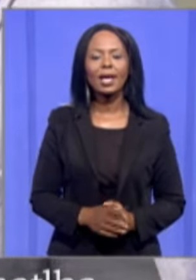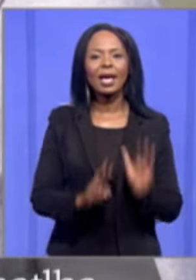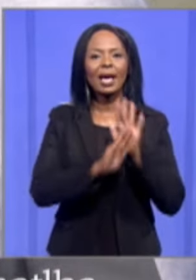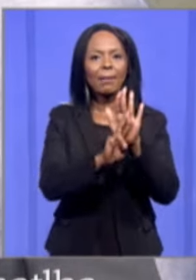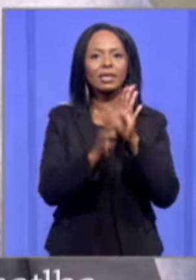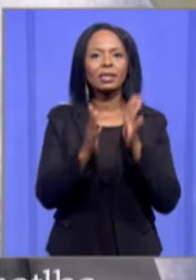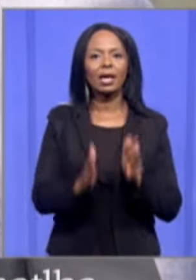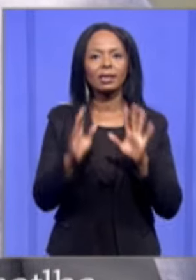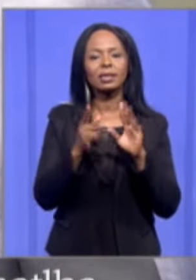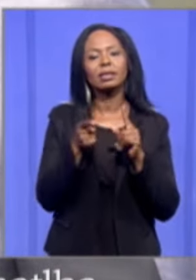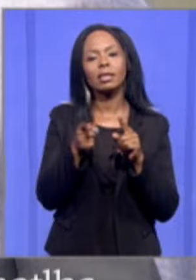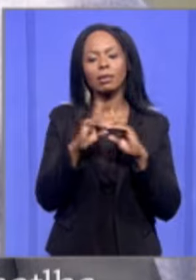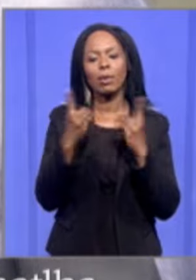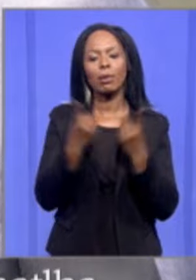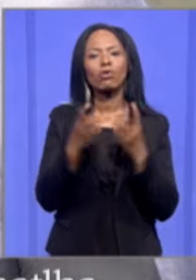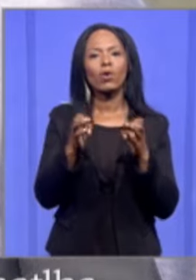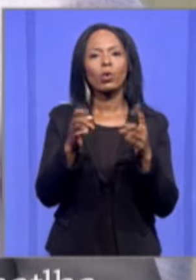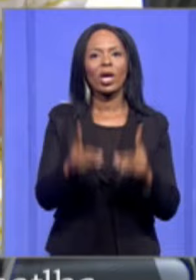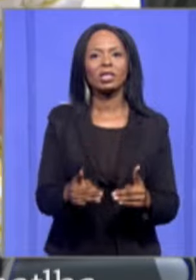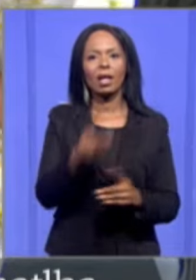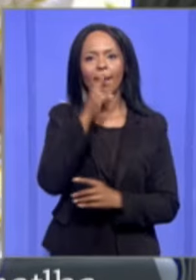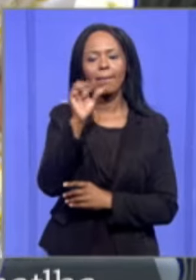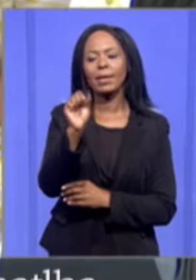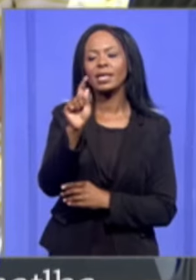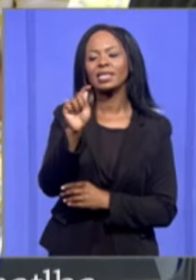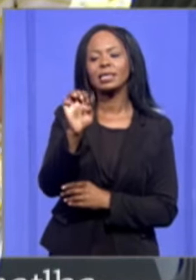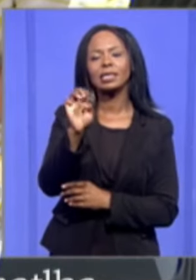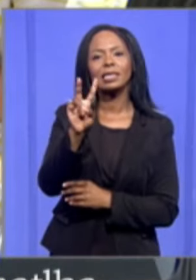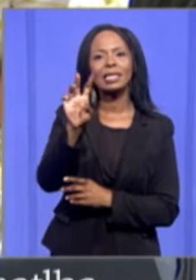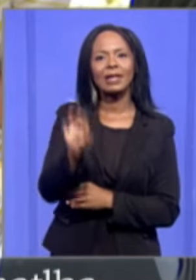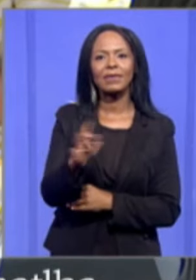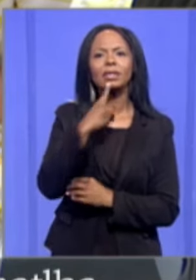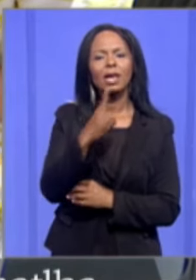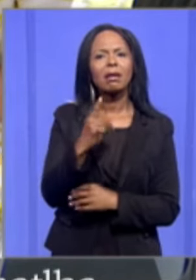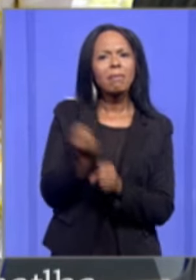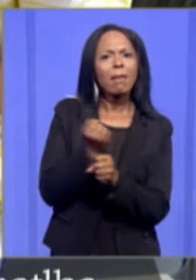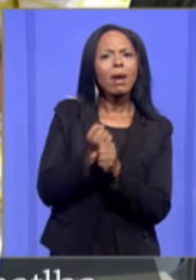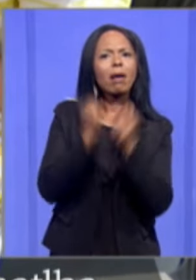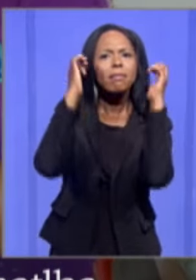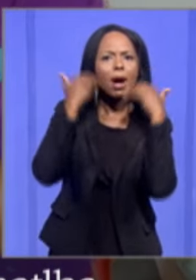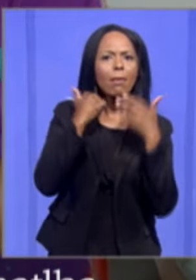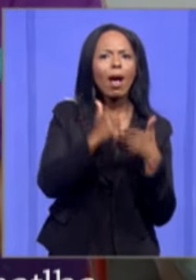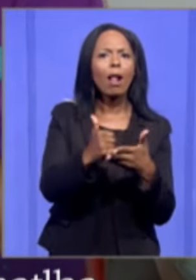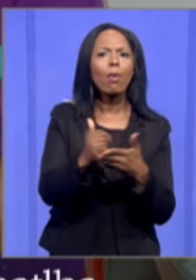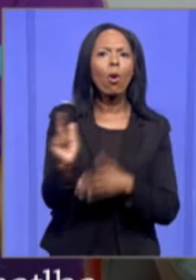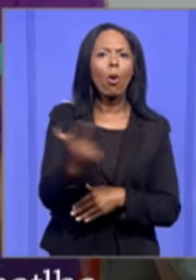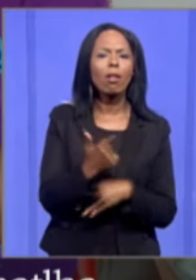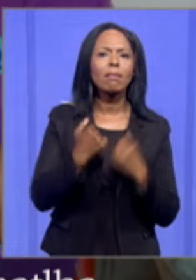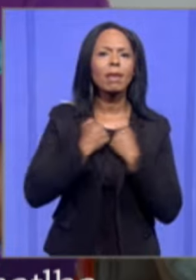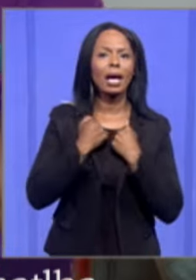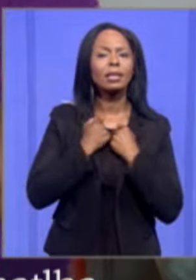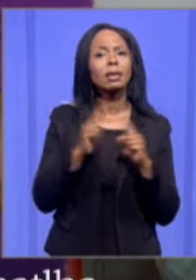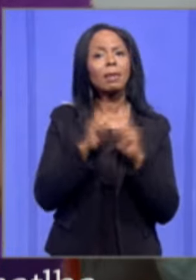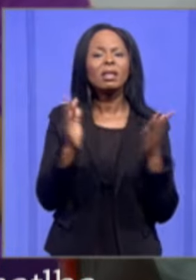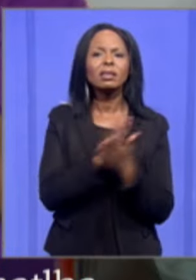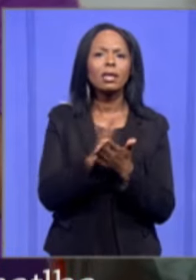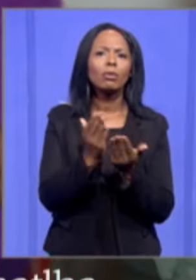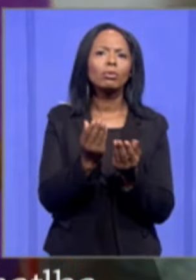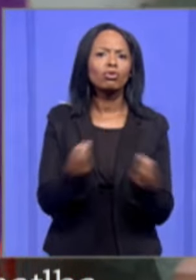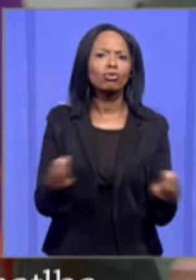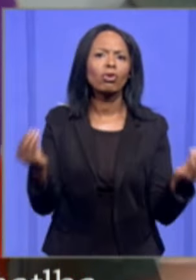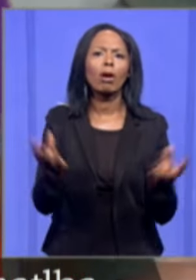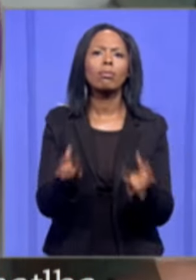mo Gauteng, Steve Mabona, a re ba dira ka thata go neela batsadi botlhe thuso. Mme bana ba ba iseng ba abelwe